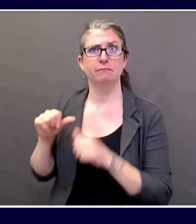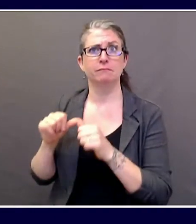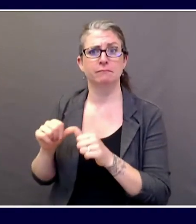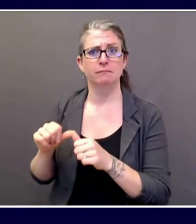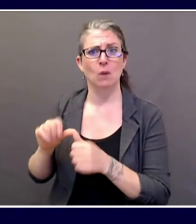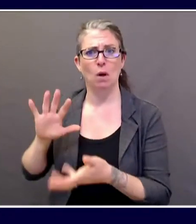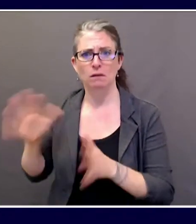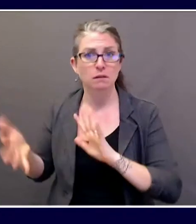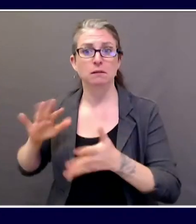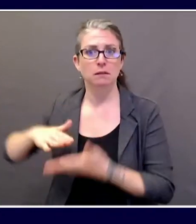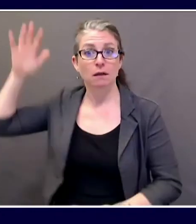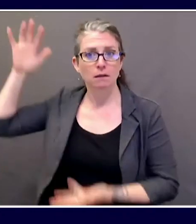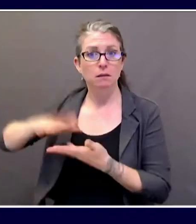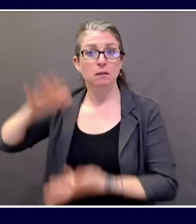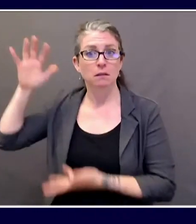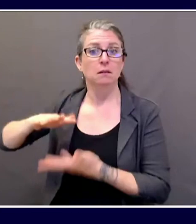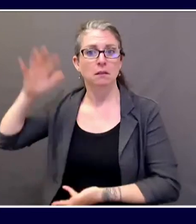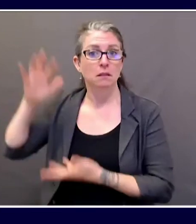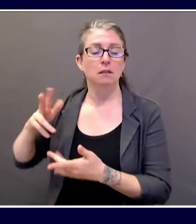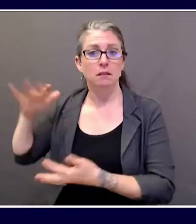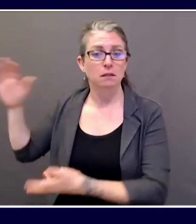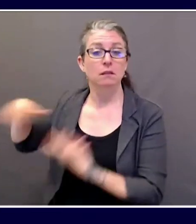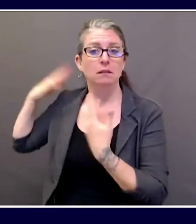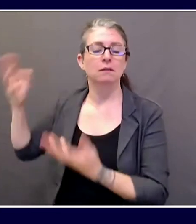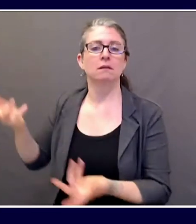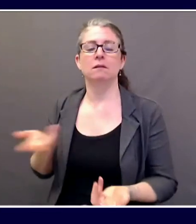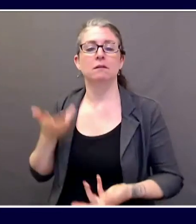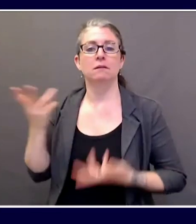at the mobile unit and where or how